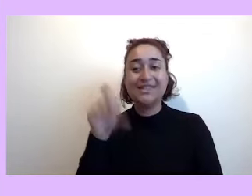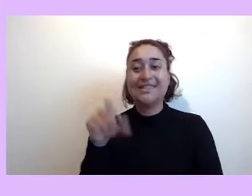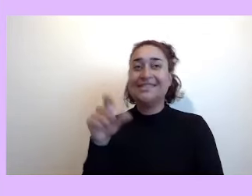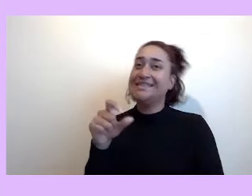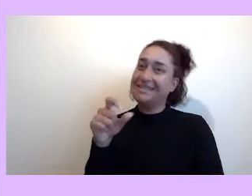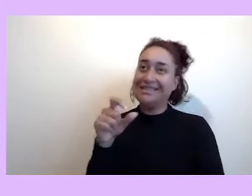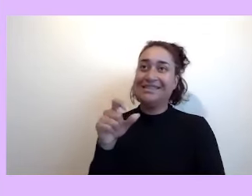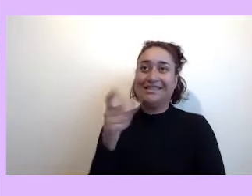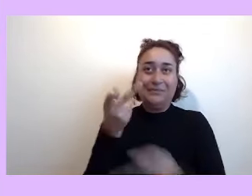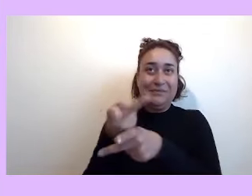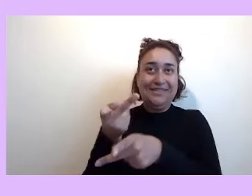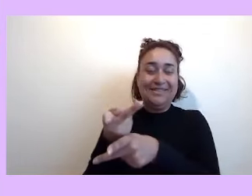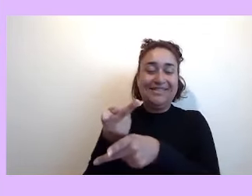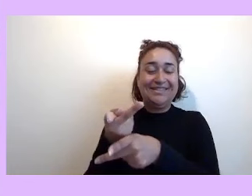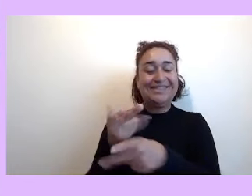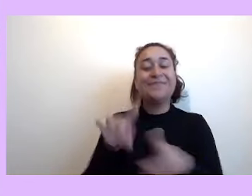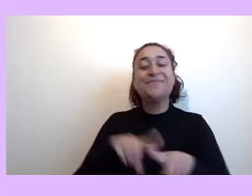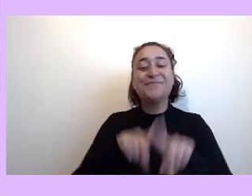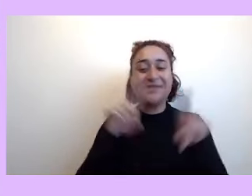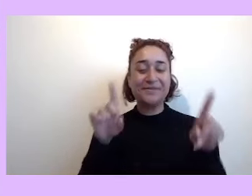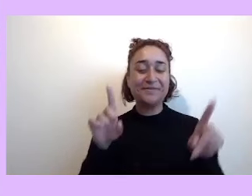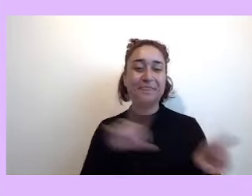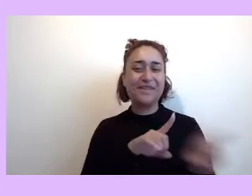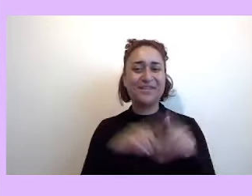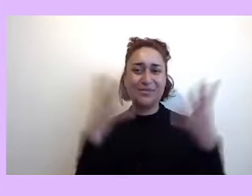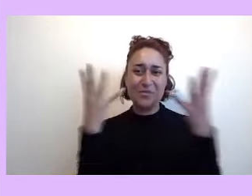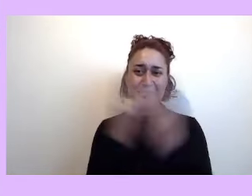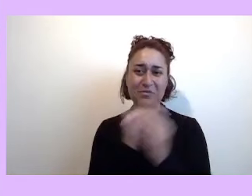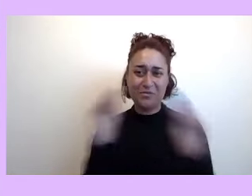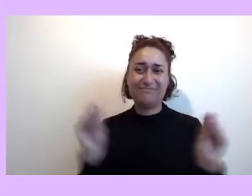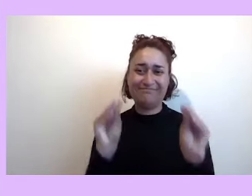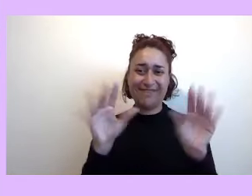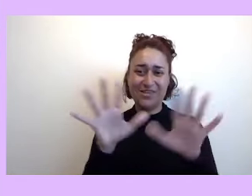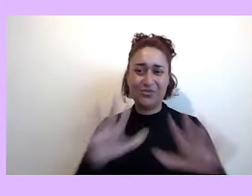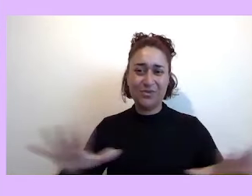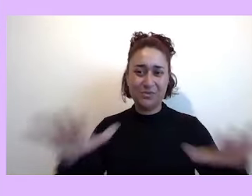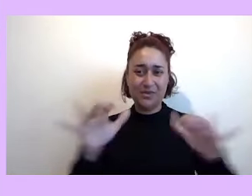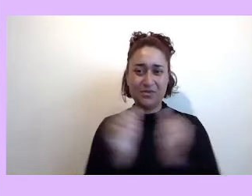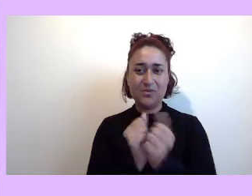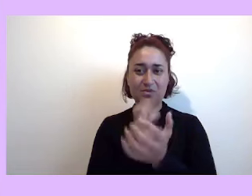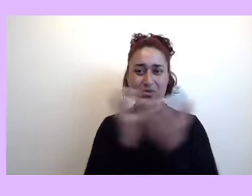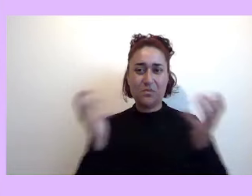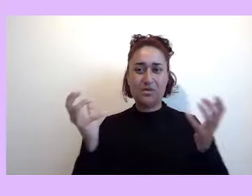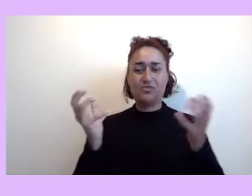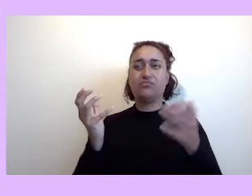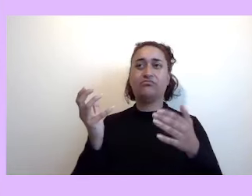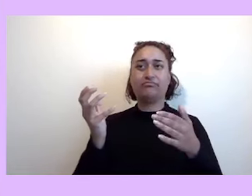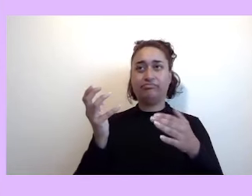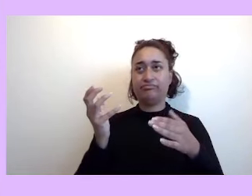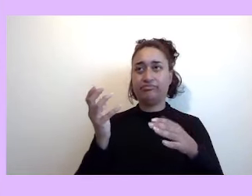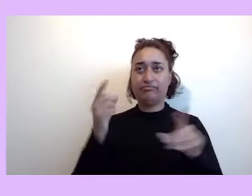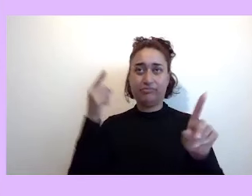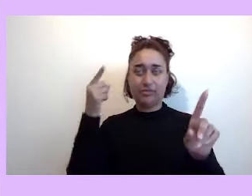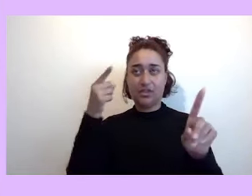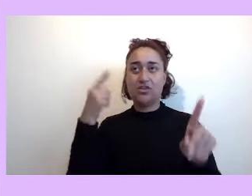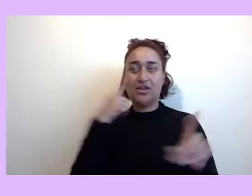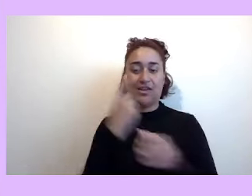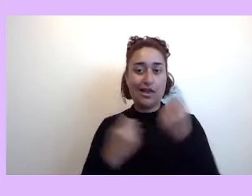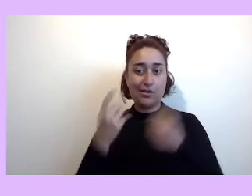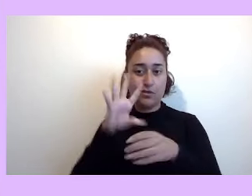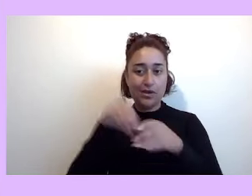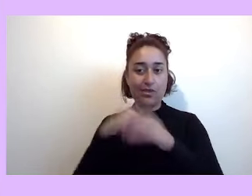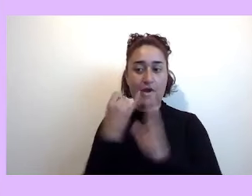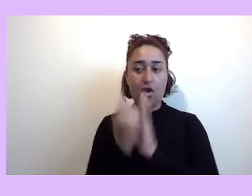TLC, but it's also a beautiful, magical space with so much potential. And I think almost anyone in the arts who goes in